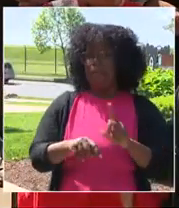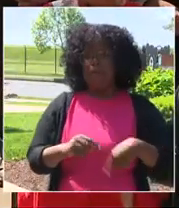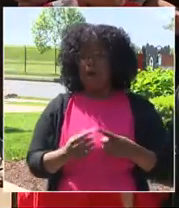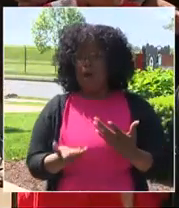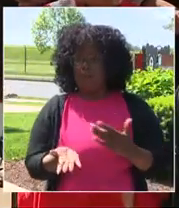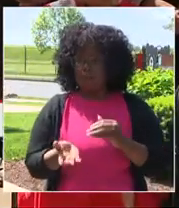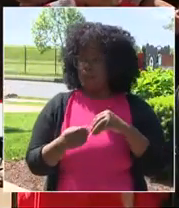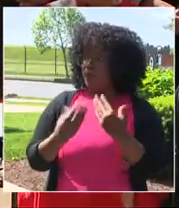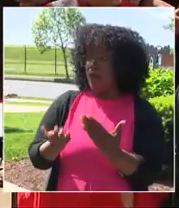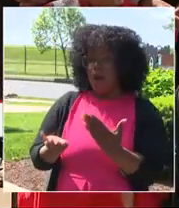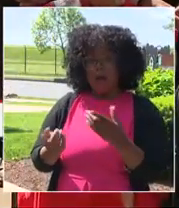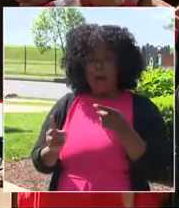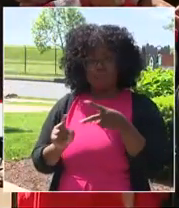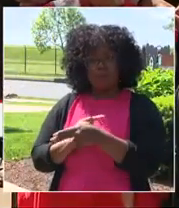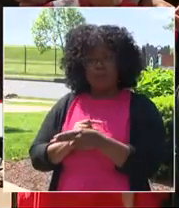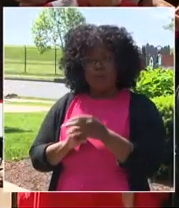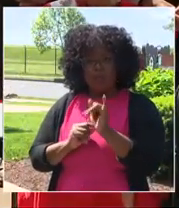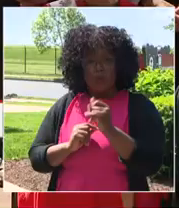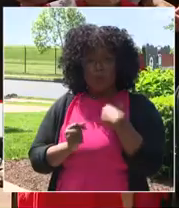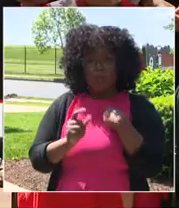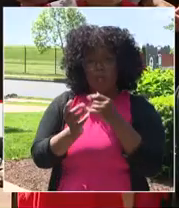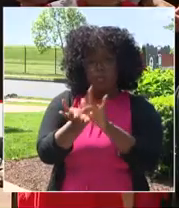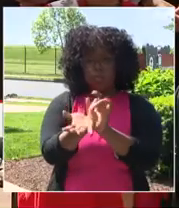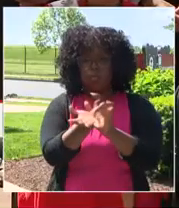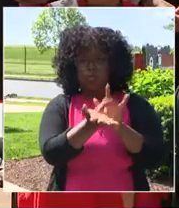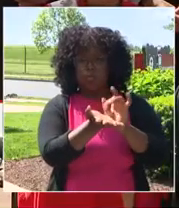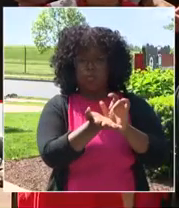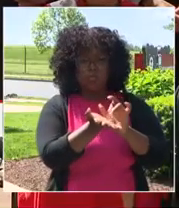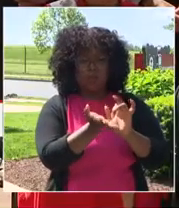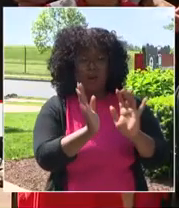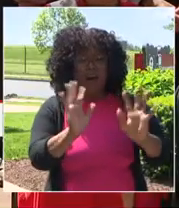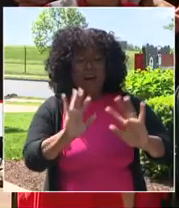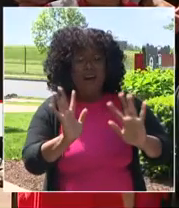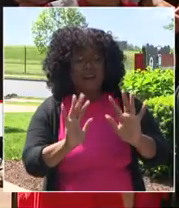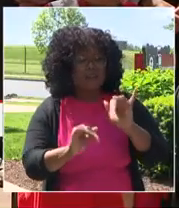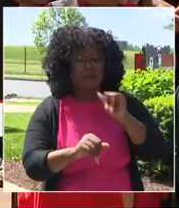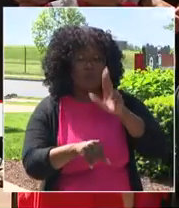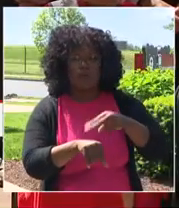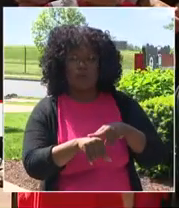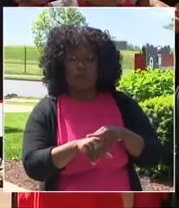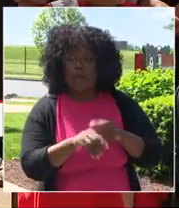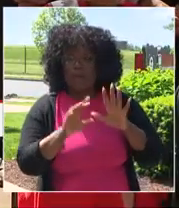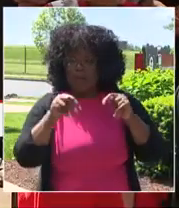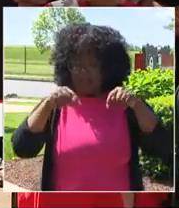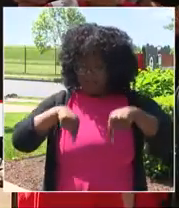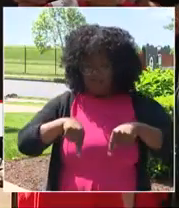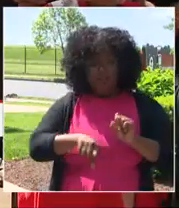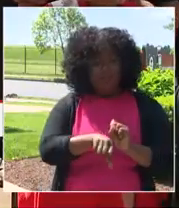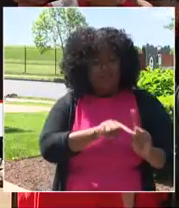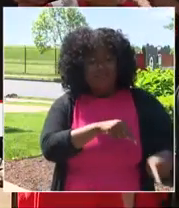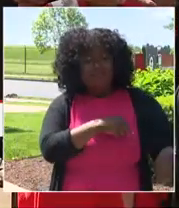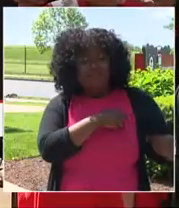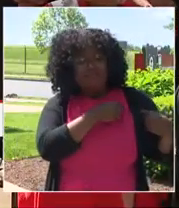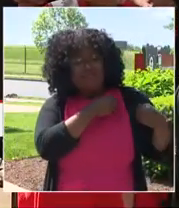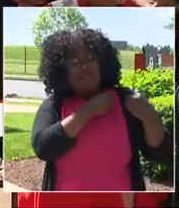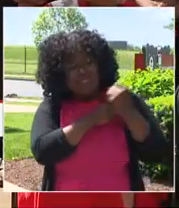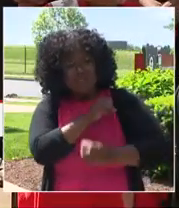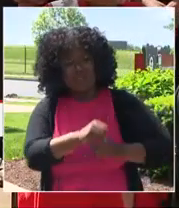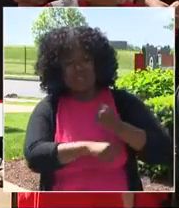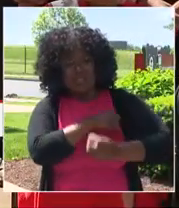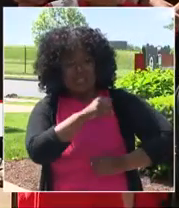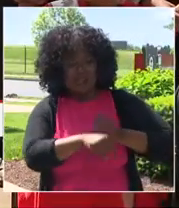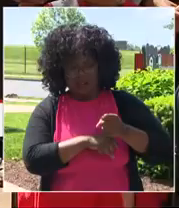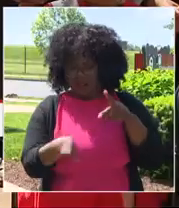that potentially have been around since 1862 providing service here in the nation's capital. There's nothing normal about starving